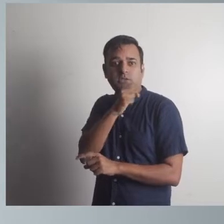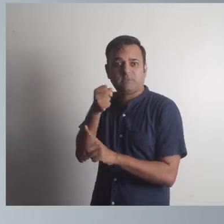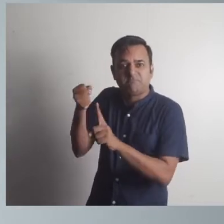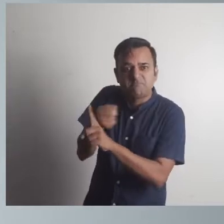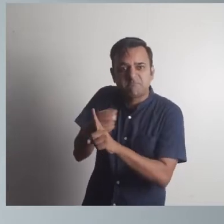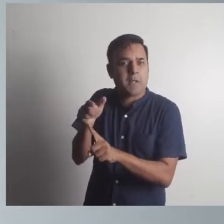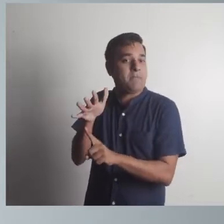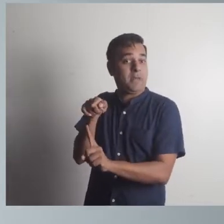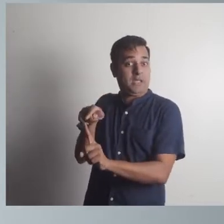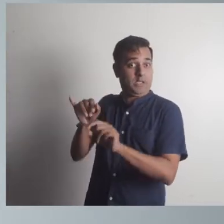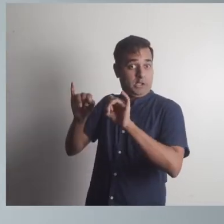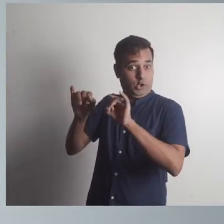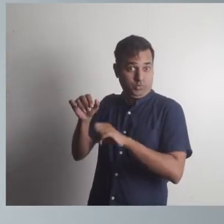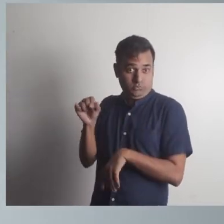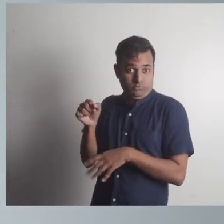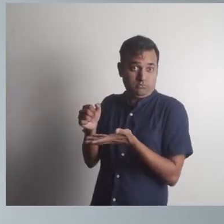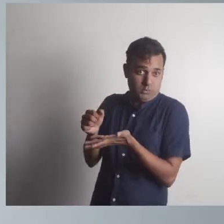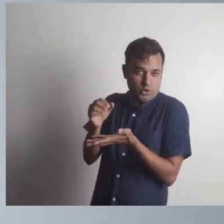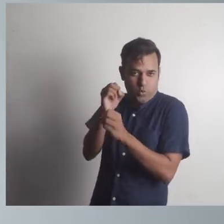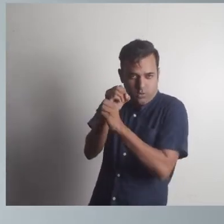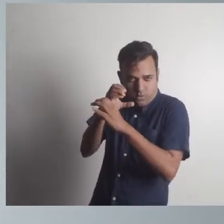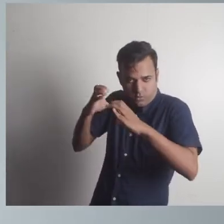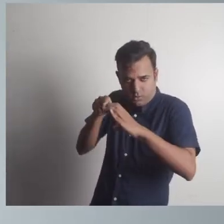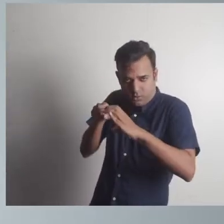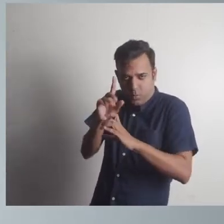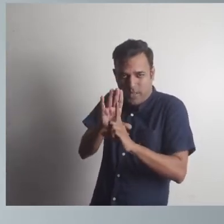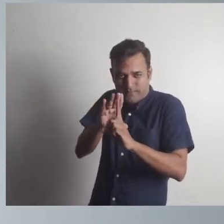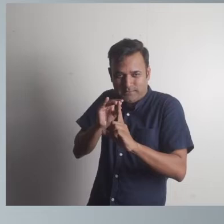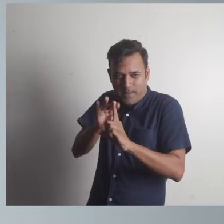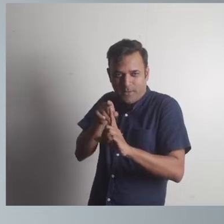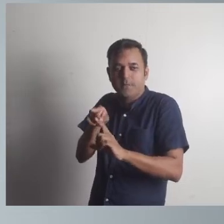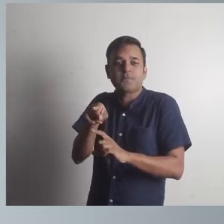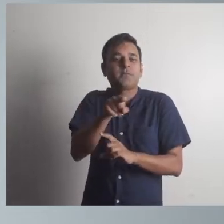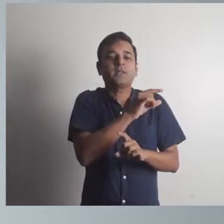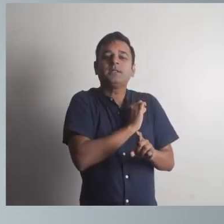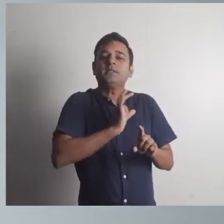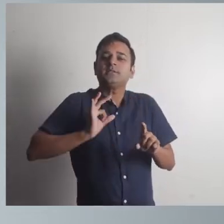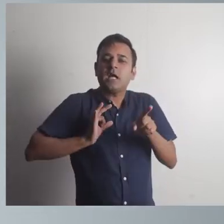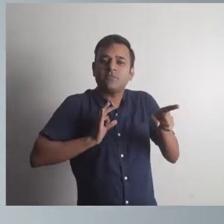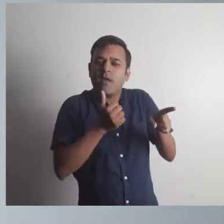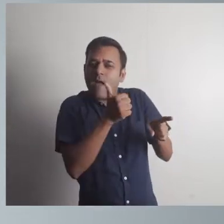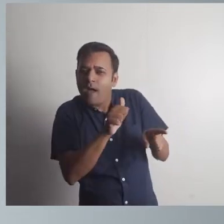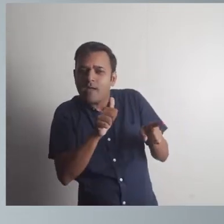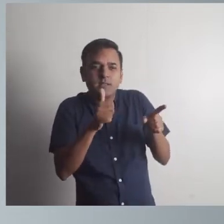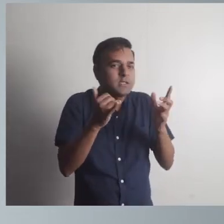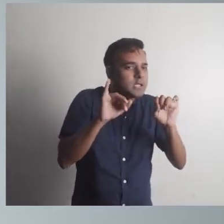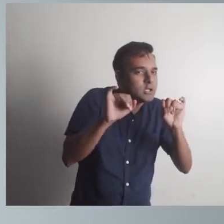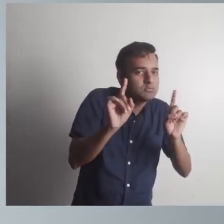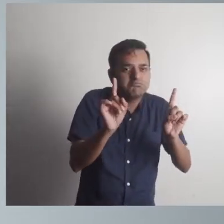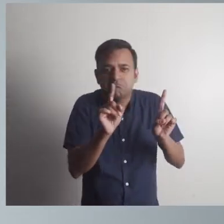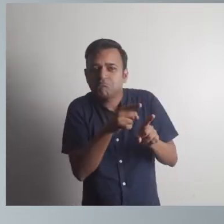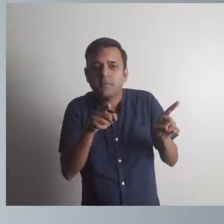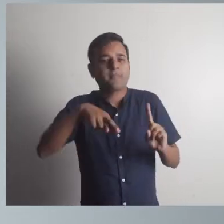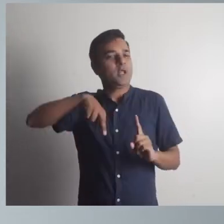lenses. So for instance, one of them is about bodies. Any issue, doesn't matter what it is, religion, anything